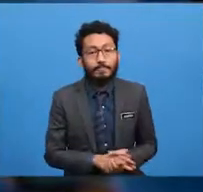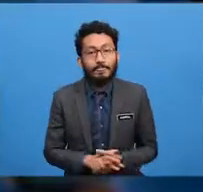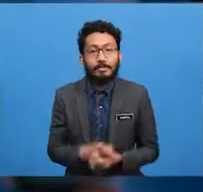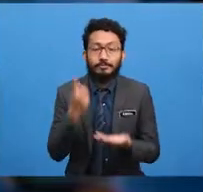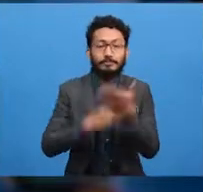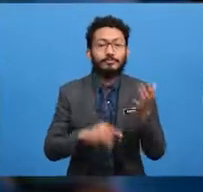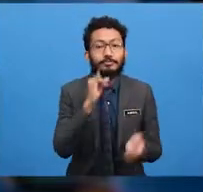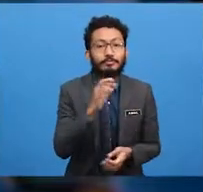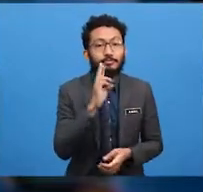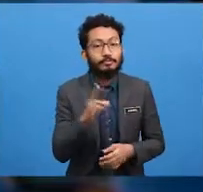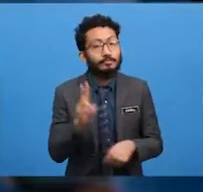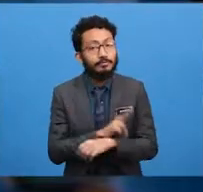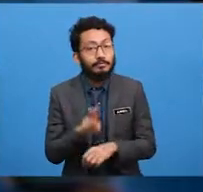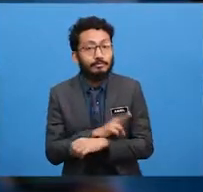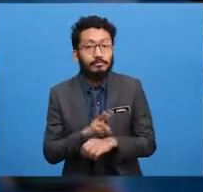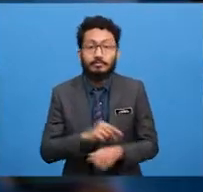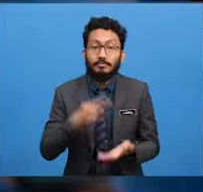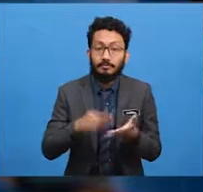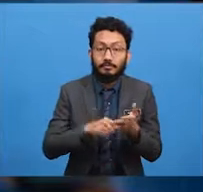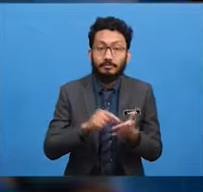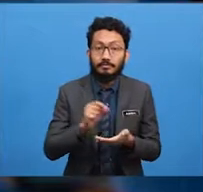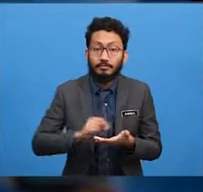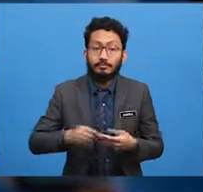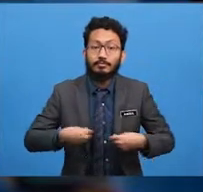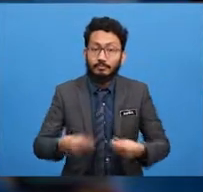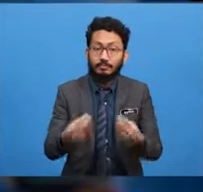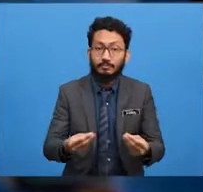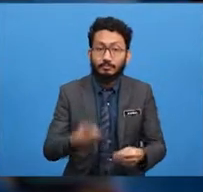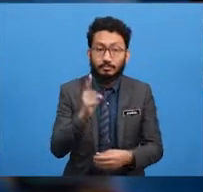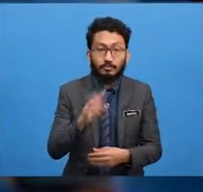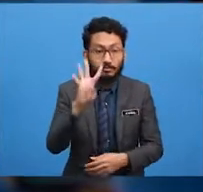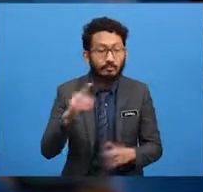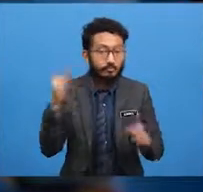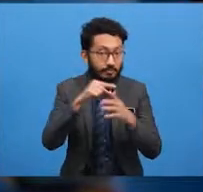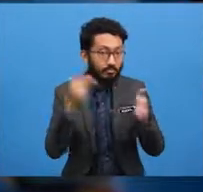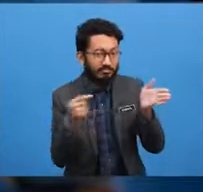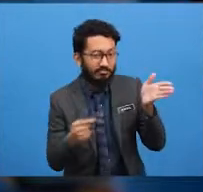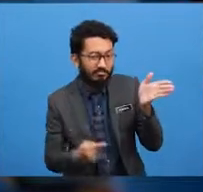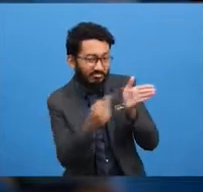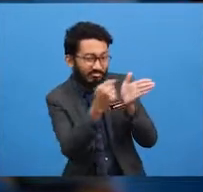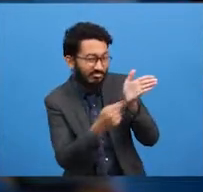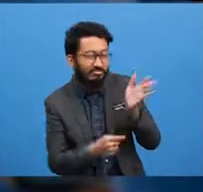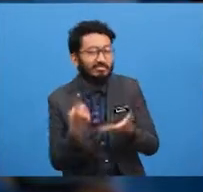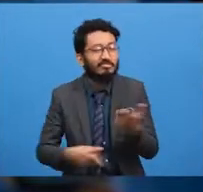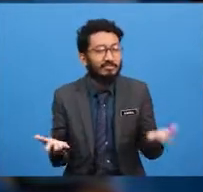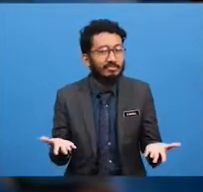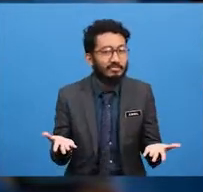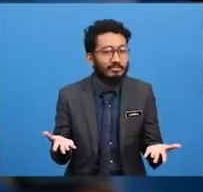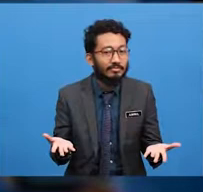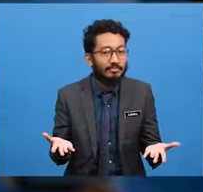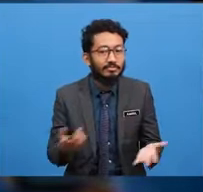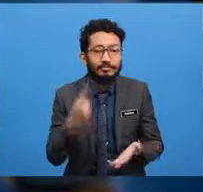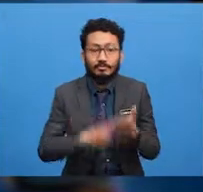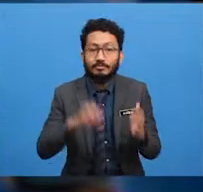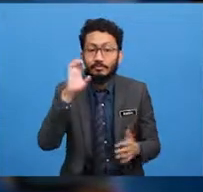the functions of these notes? I'll give you 4 points to indicate what he should include